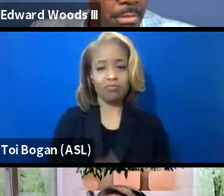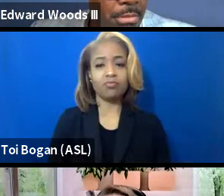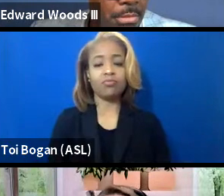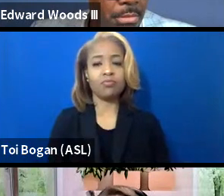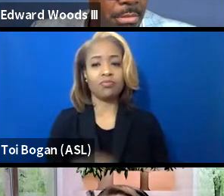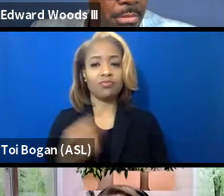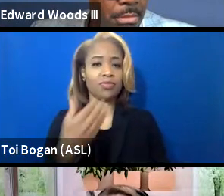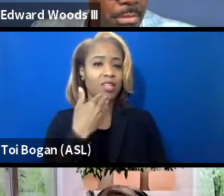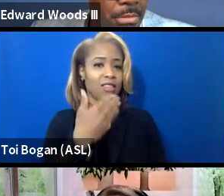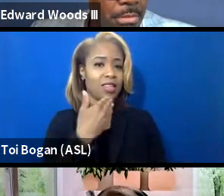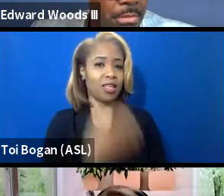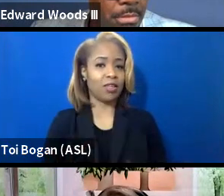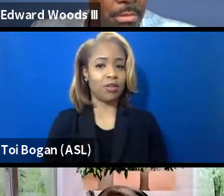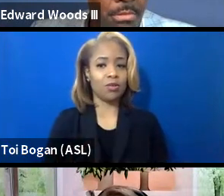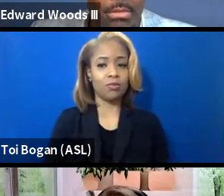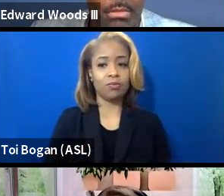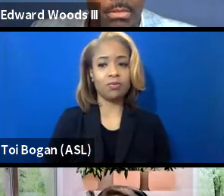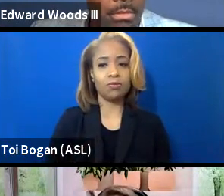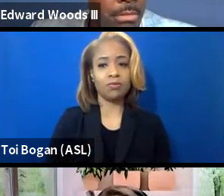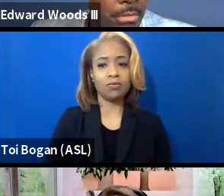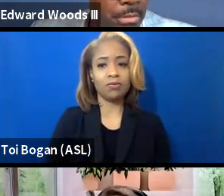you. We appreciate that.